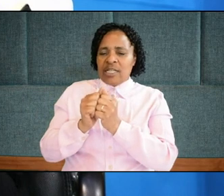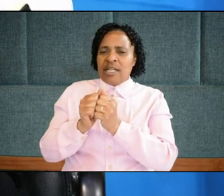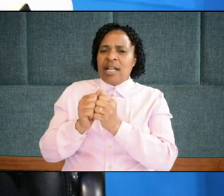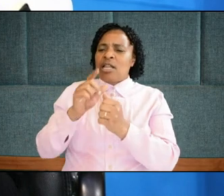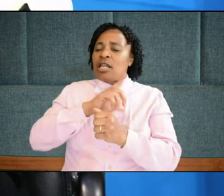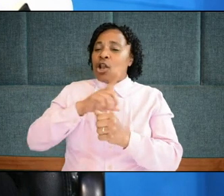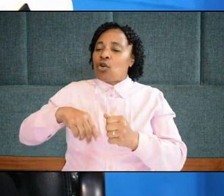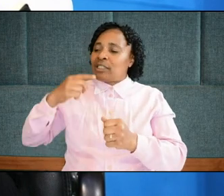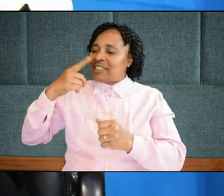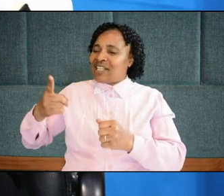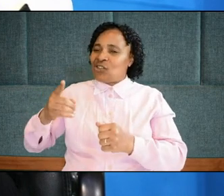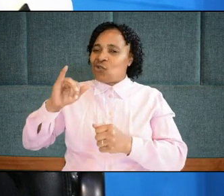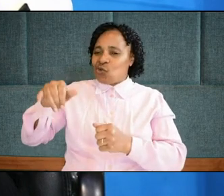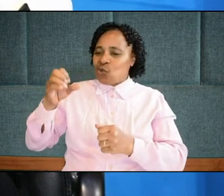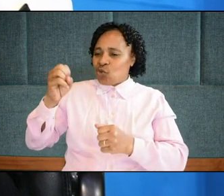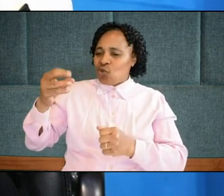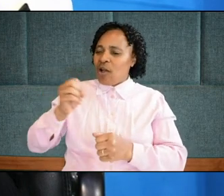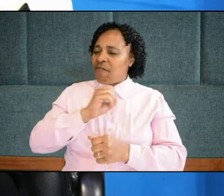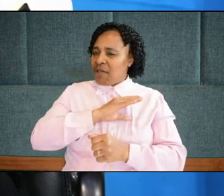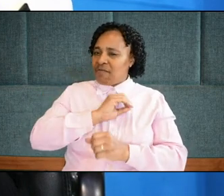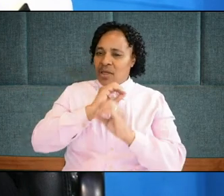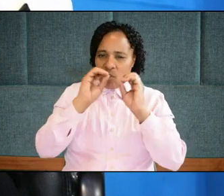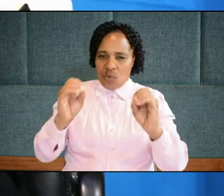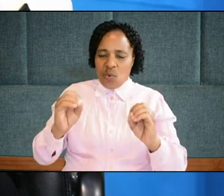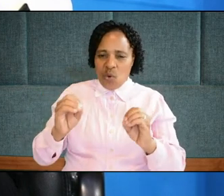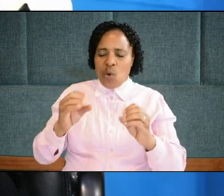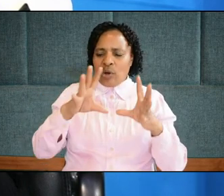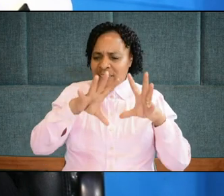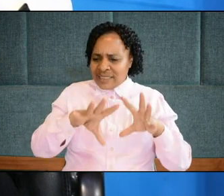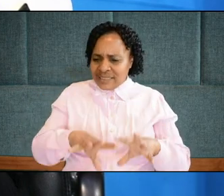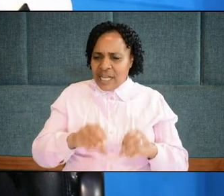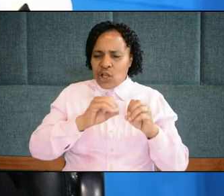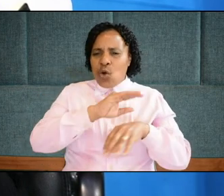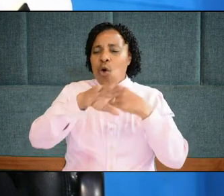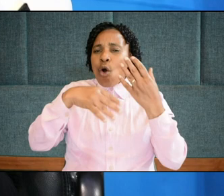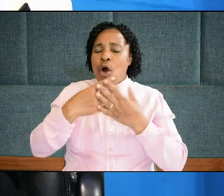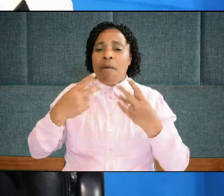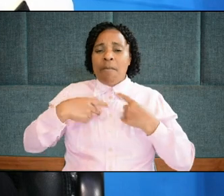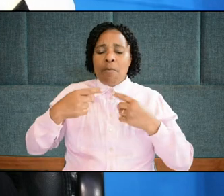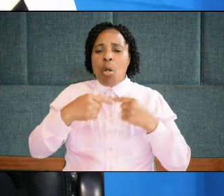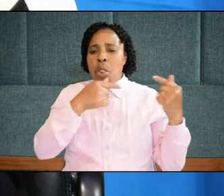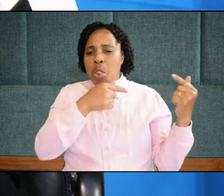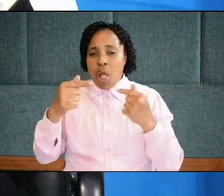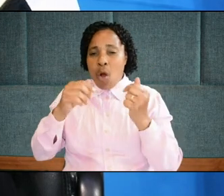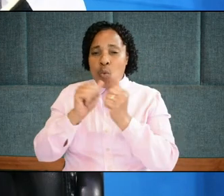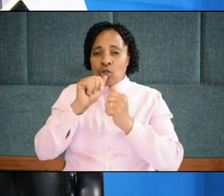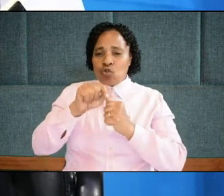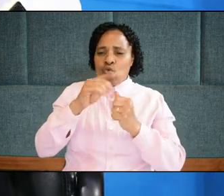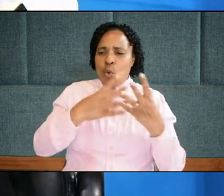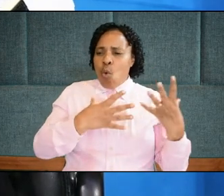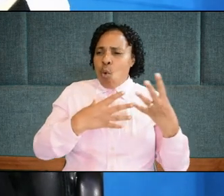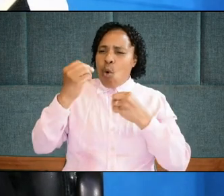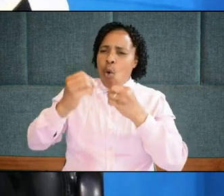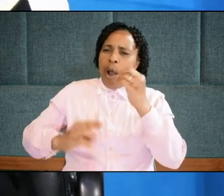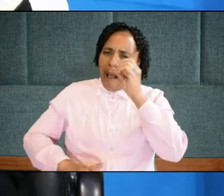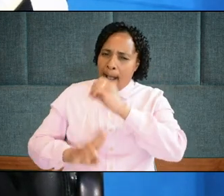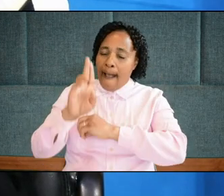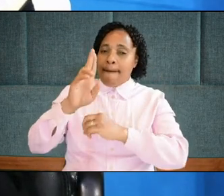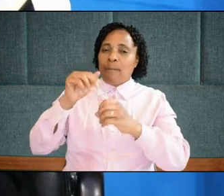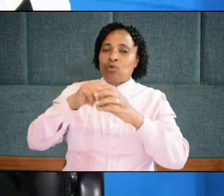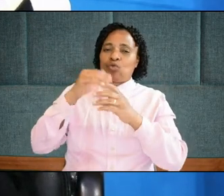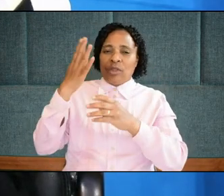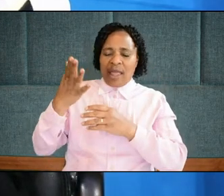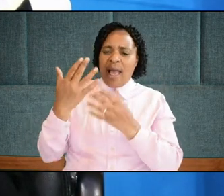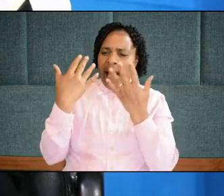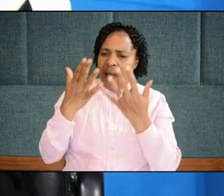now the Lord said to Joshua, do not be afraid, nor be dismayed. Take all the people of war with you and arise, go up to Ai. See, I have given